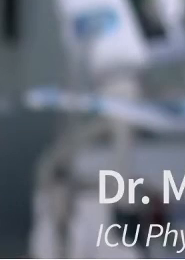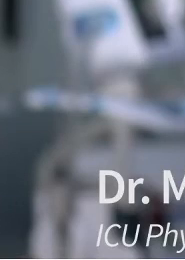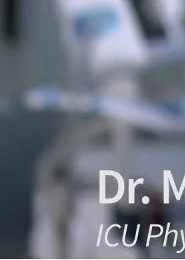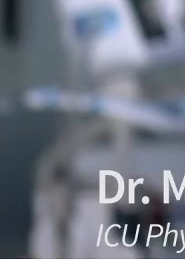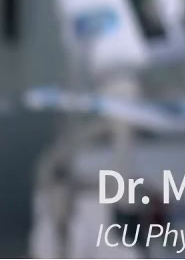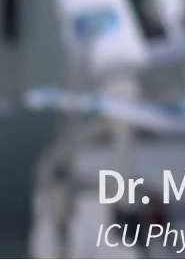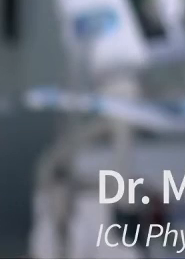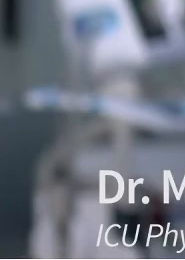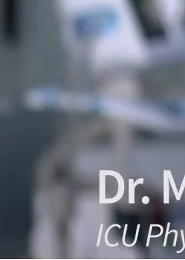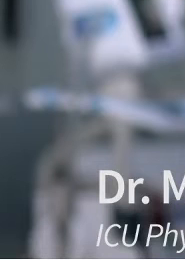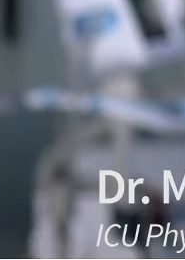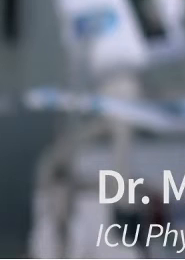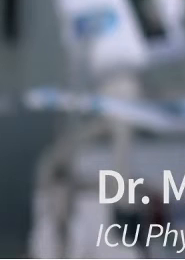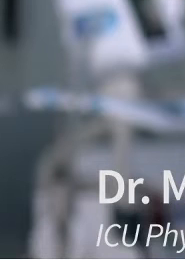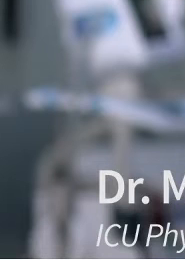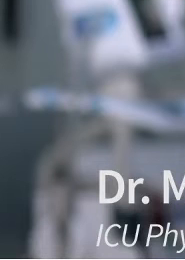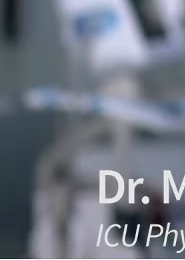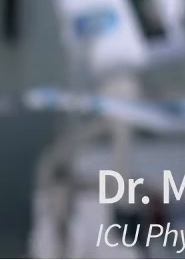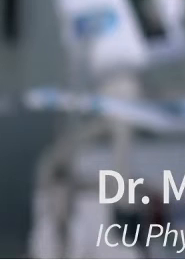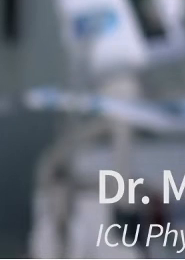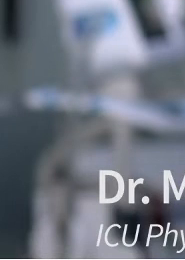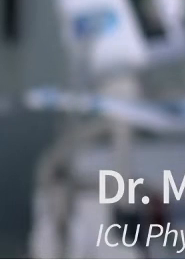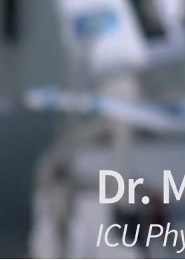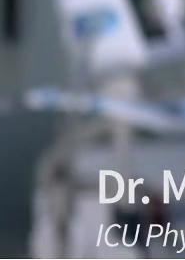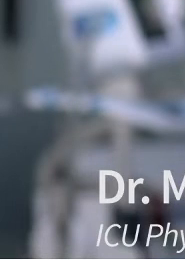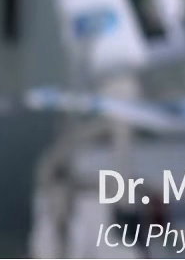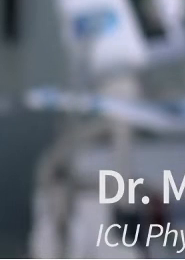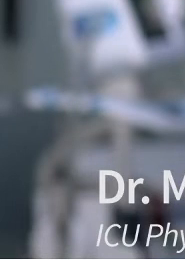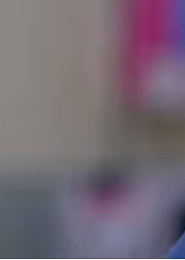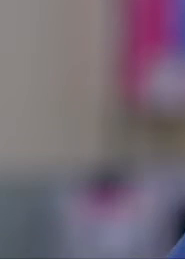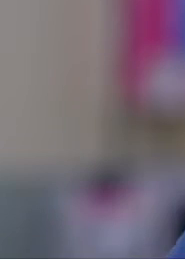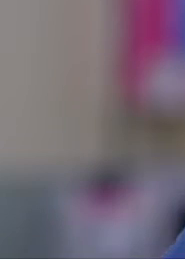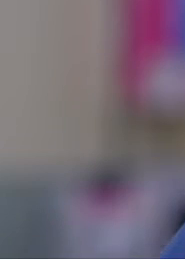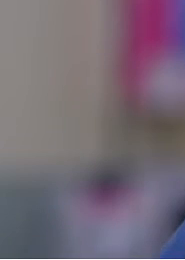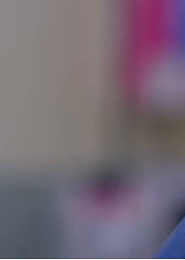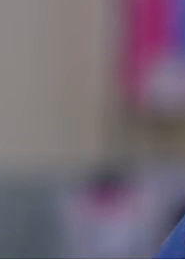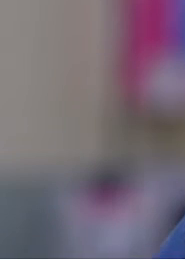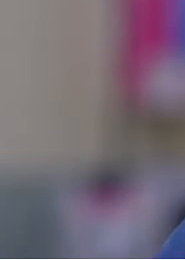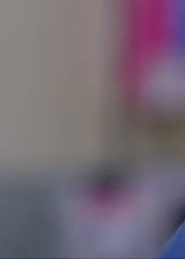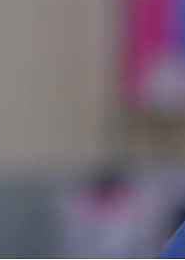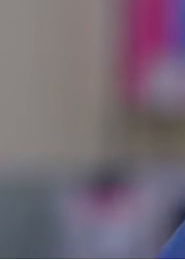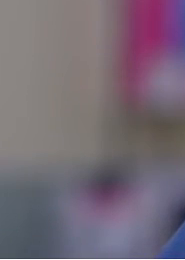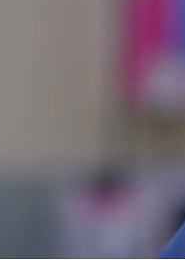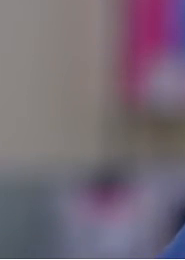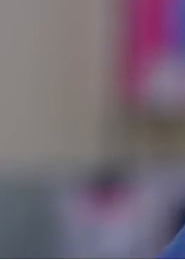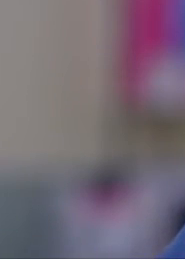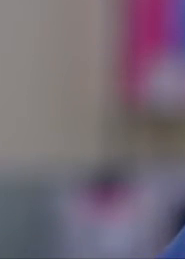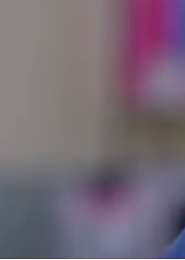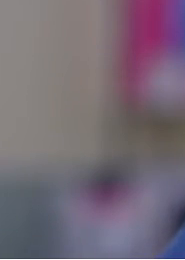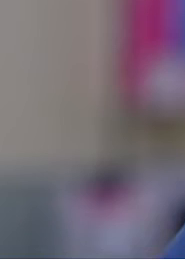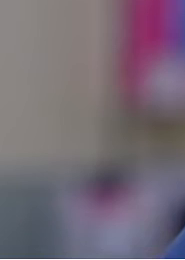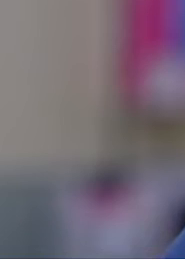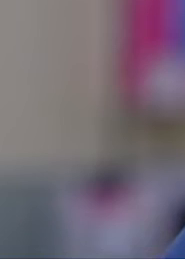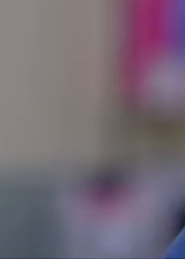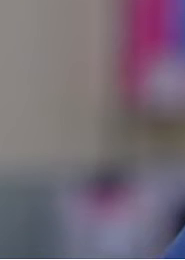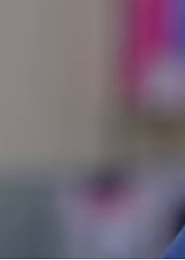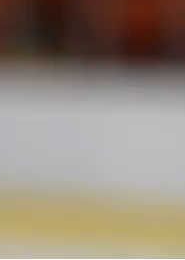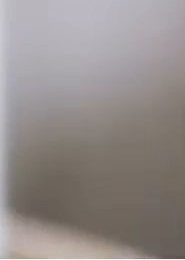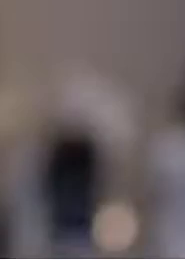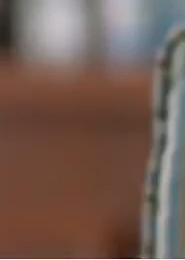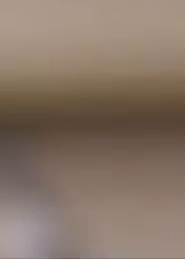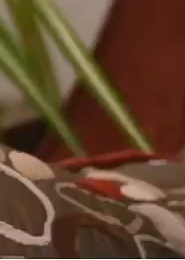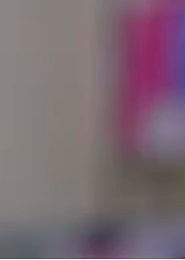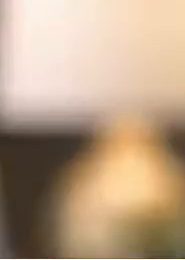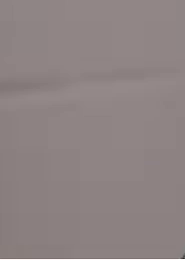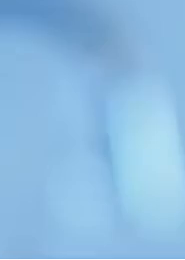that everyone who is going to receive the vaccine is going to get that feeling. You know, that split-second jab represented so much hope.